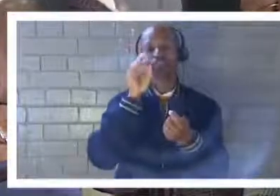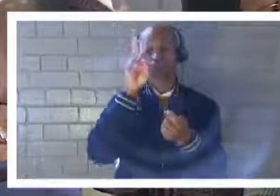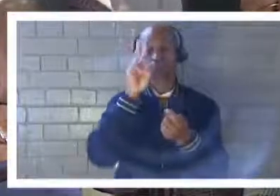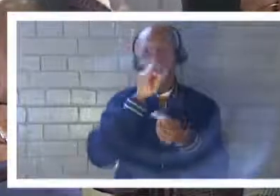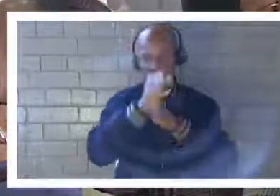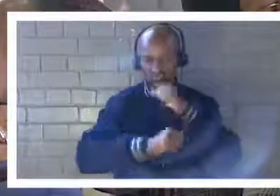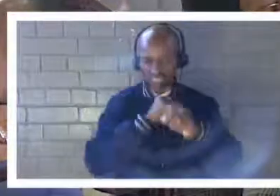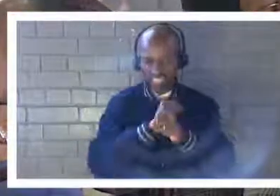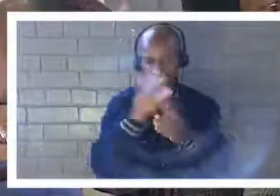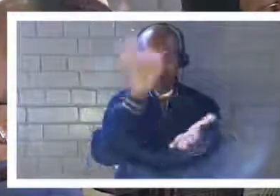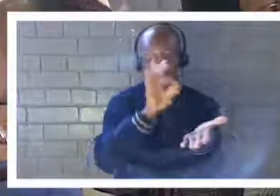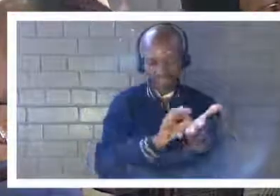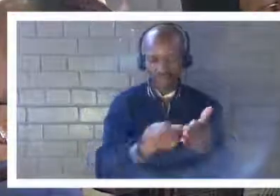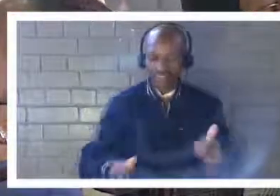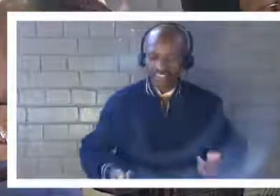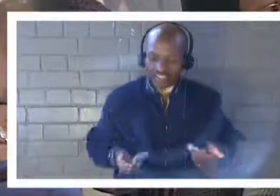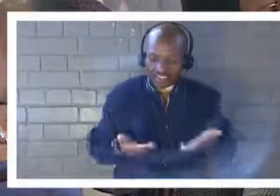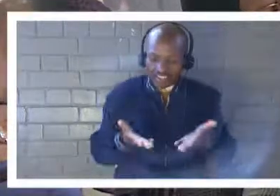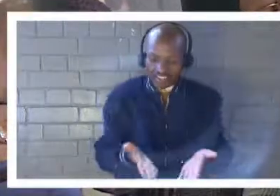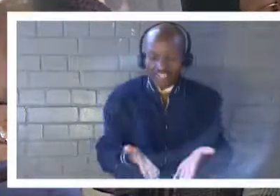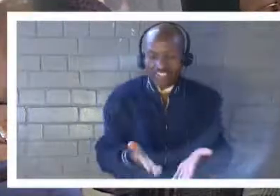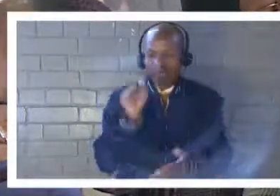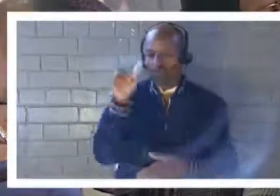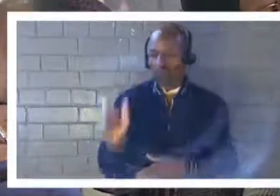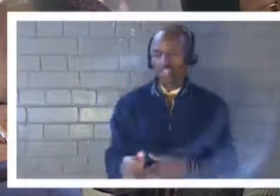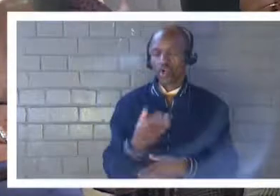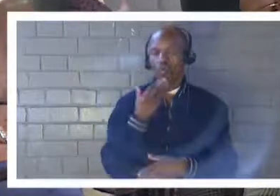2 years with a service provider who will be able